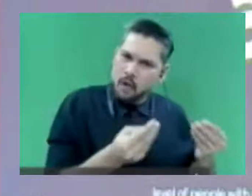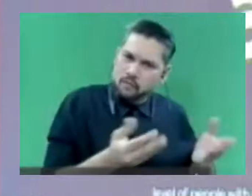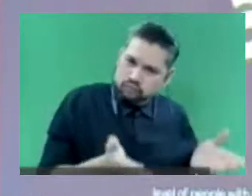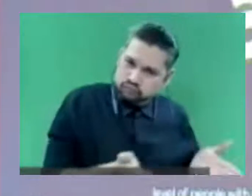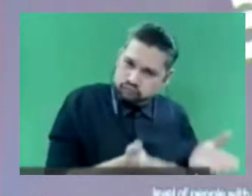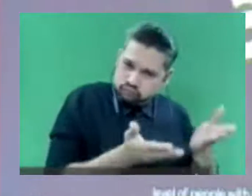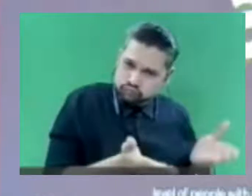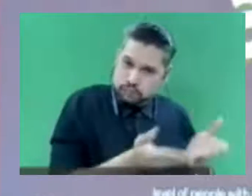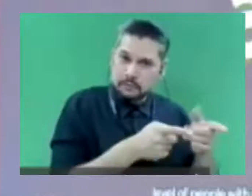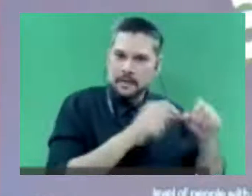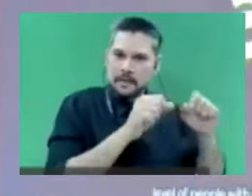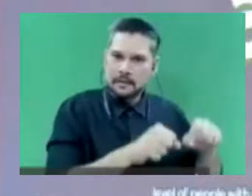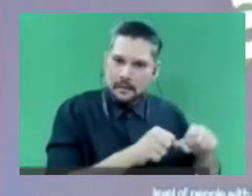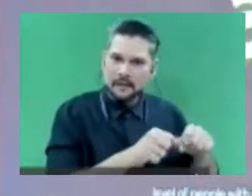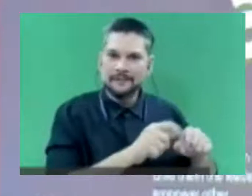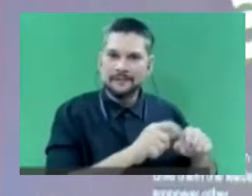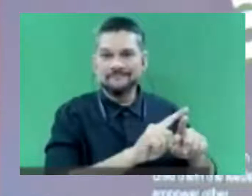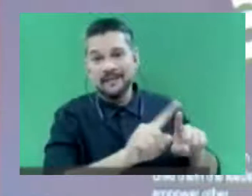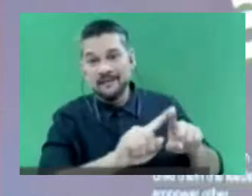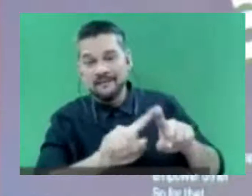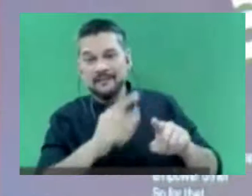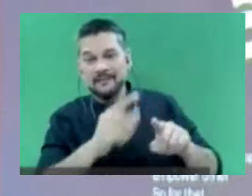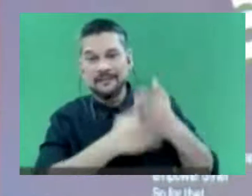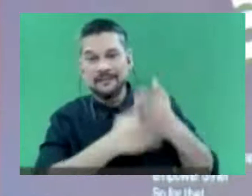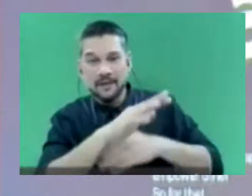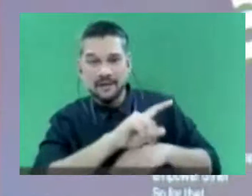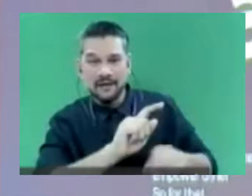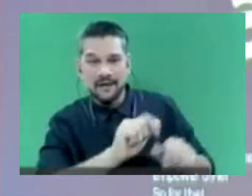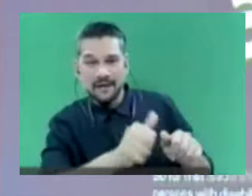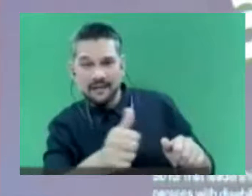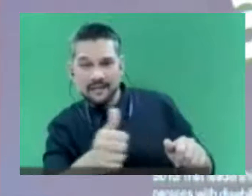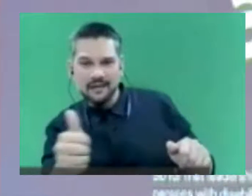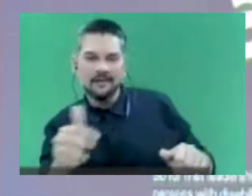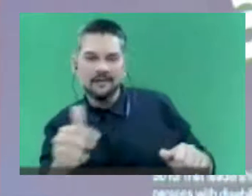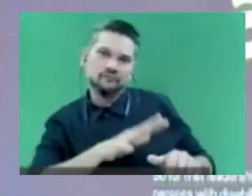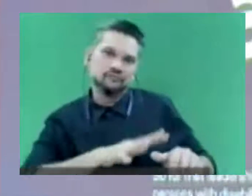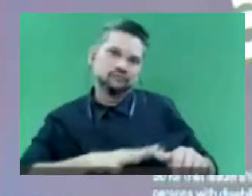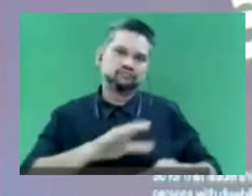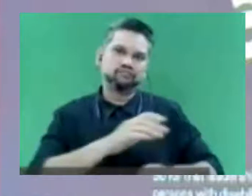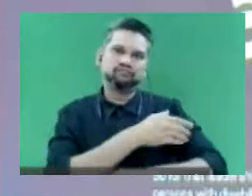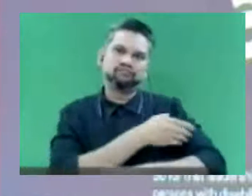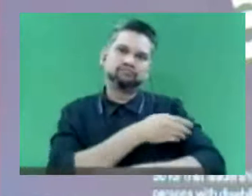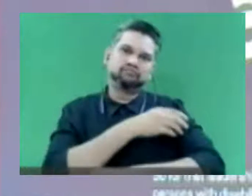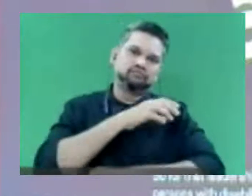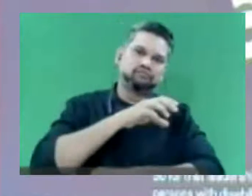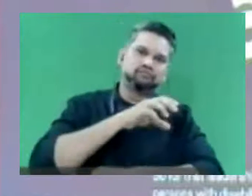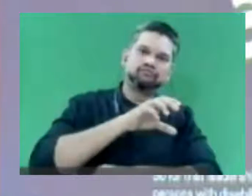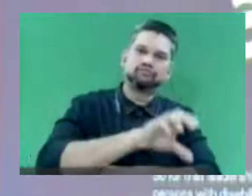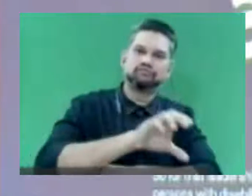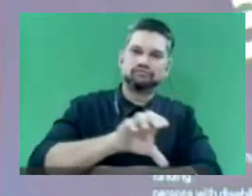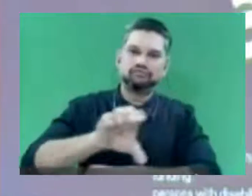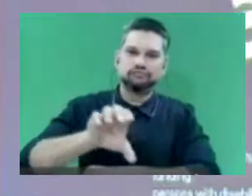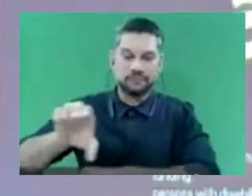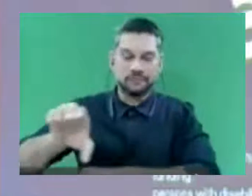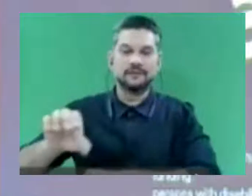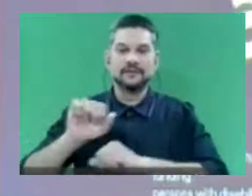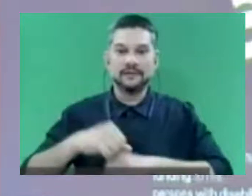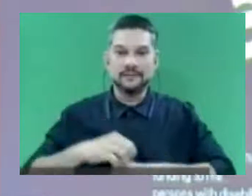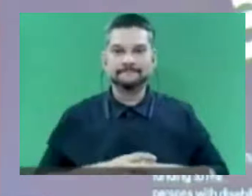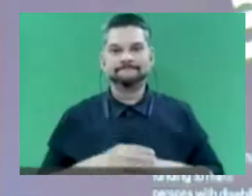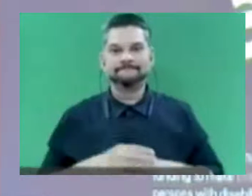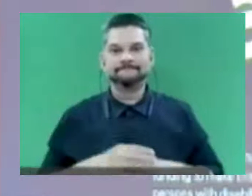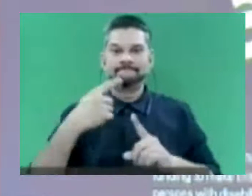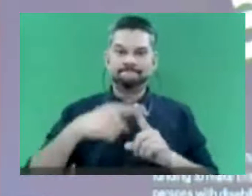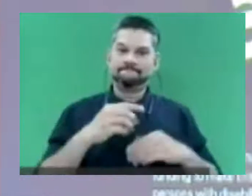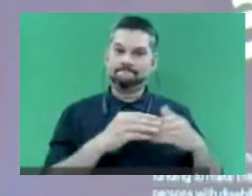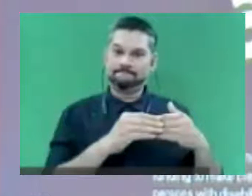with disabilities. So for that, leadership is important, and also funding to make these